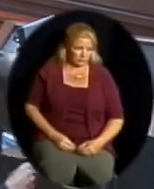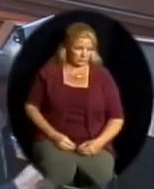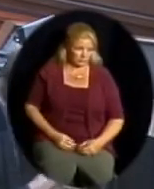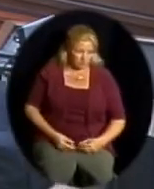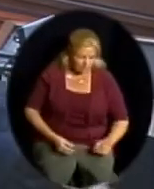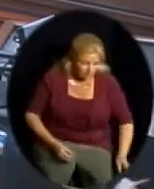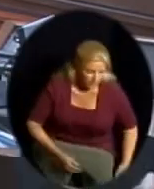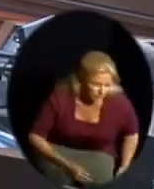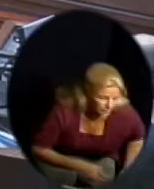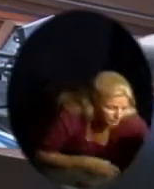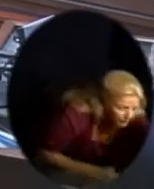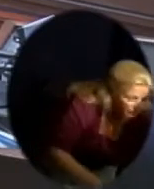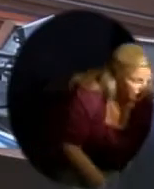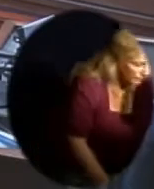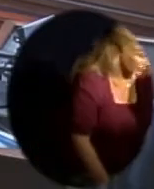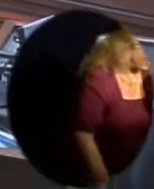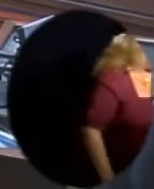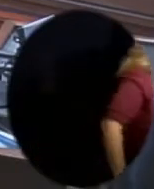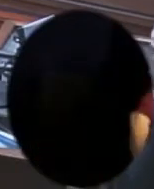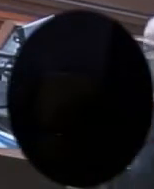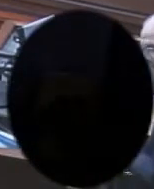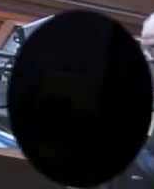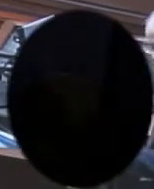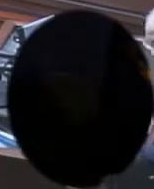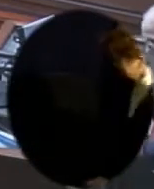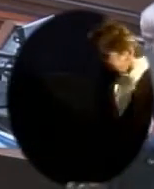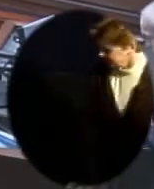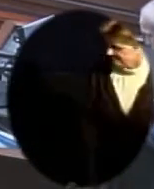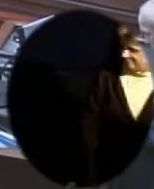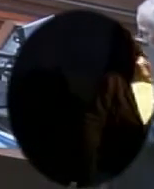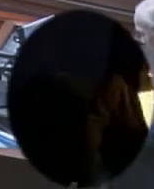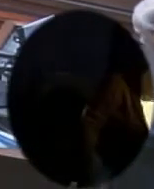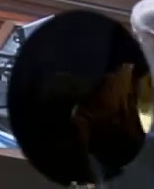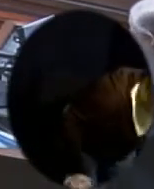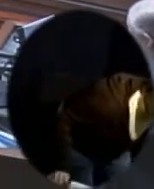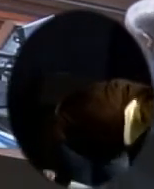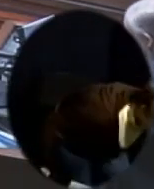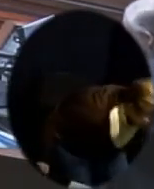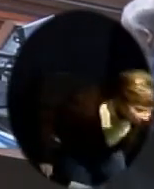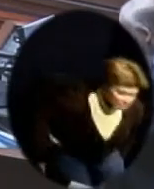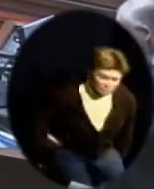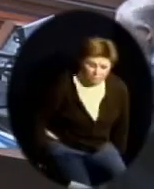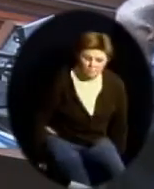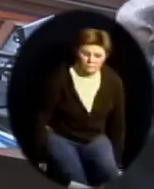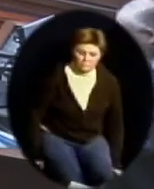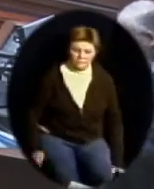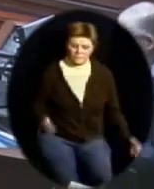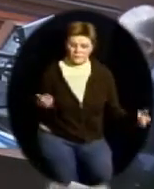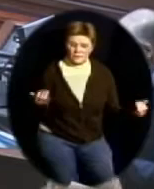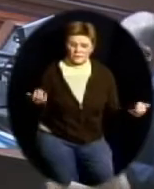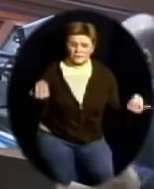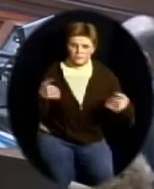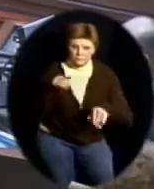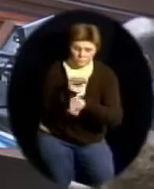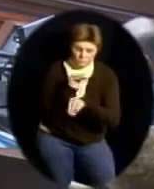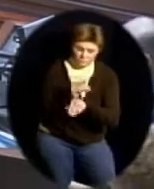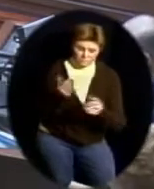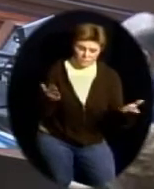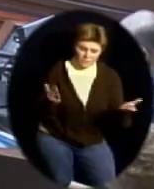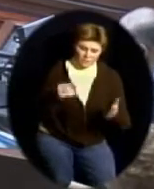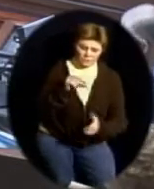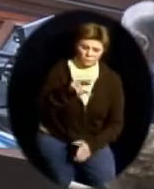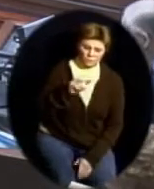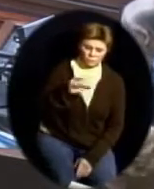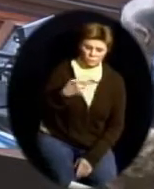remarks? We have with us this evening Dr. Gary George and Dr. Bev Graham, who have been providing